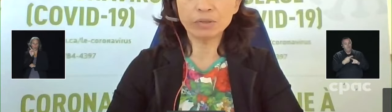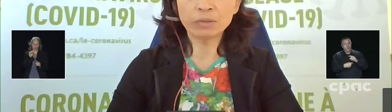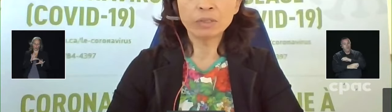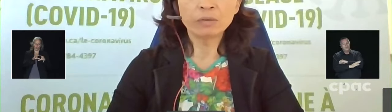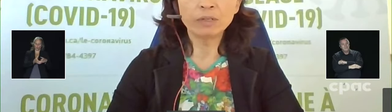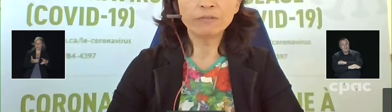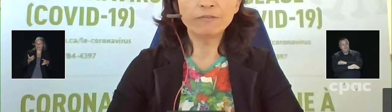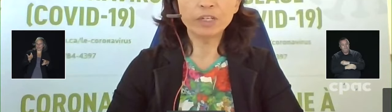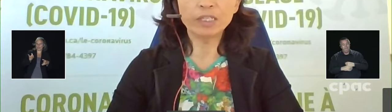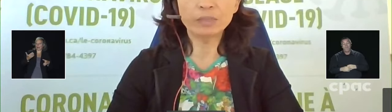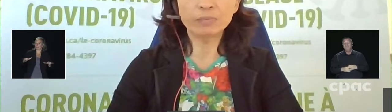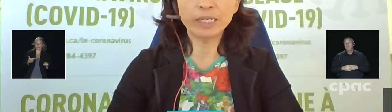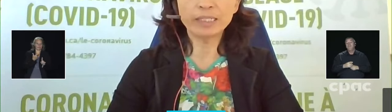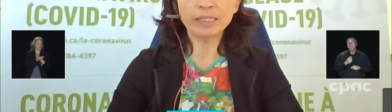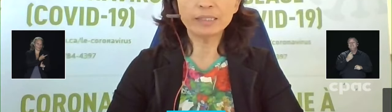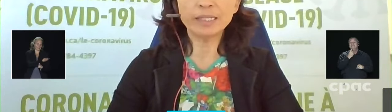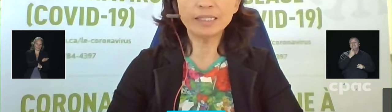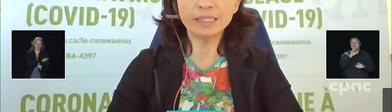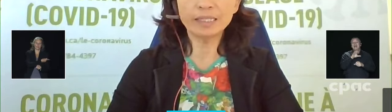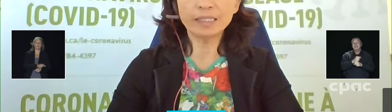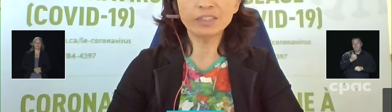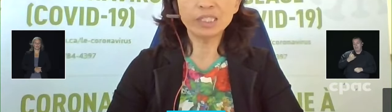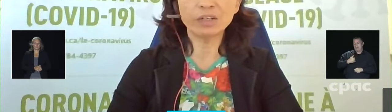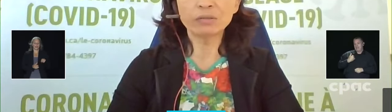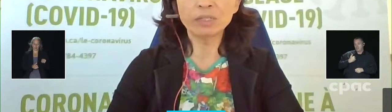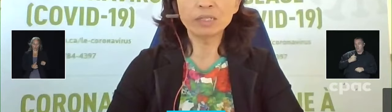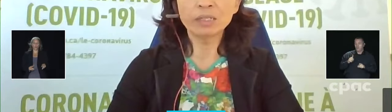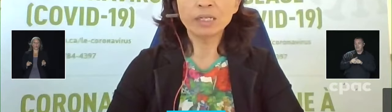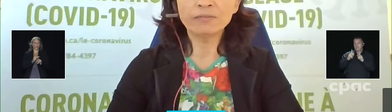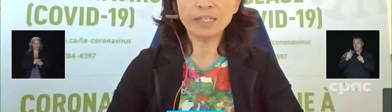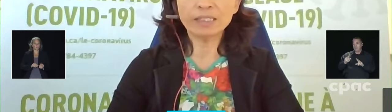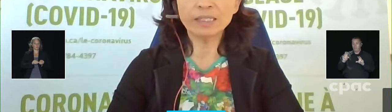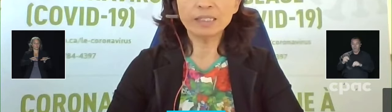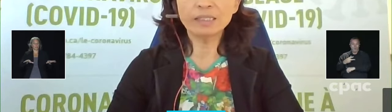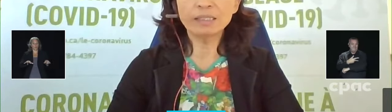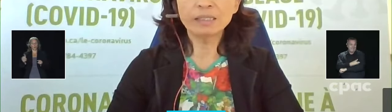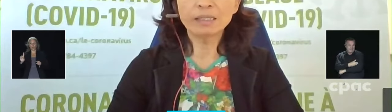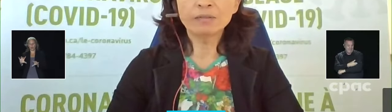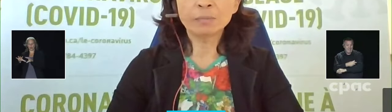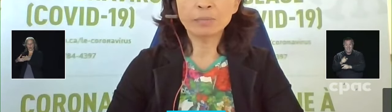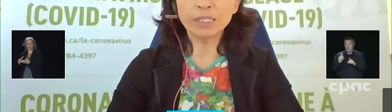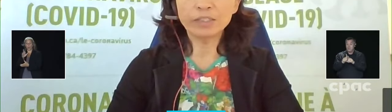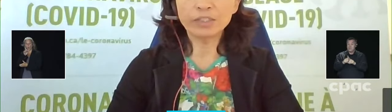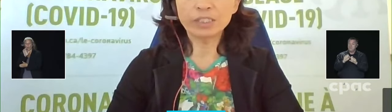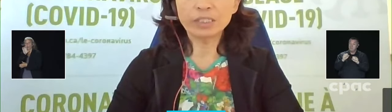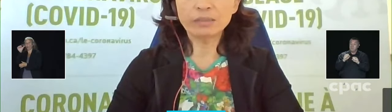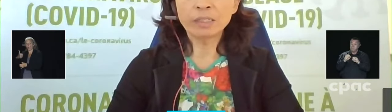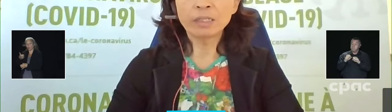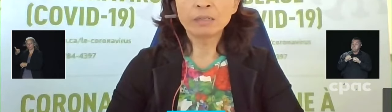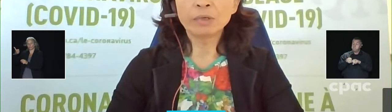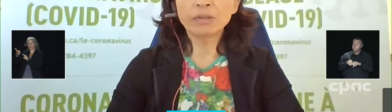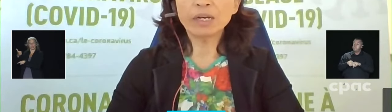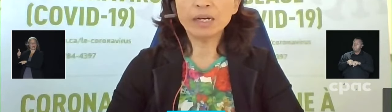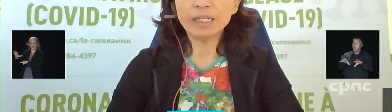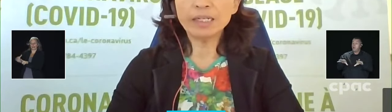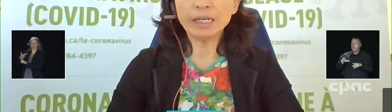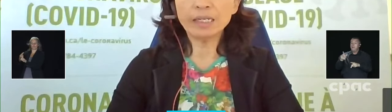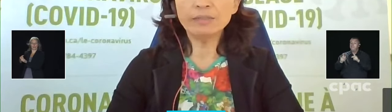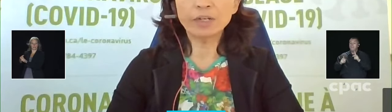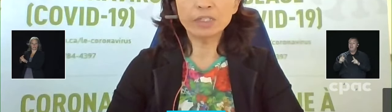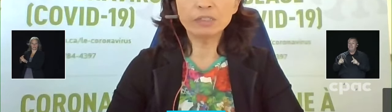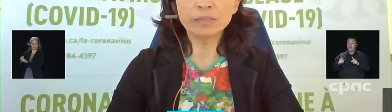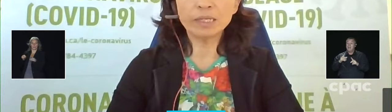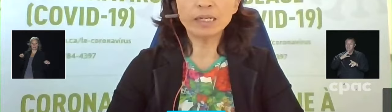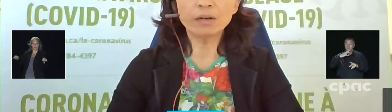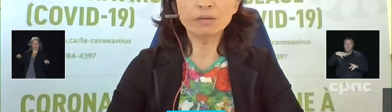unvaccinated people, with further spread extending into the older, unvaccinated populations. Both higher